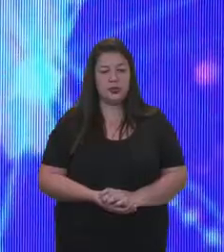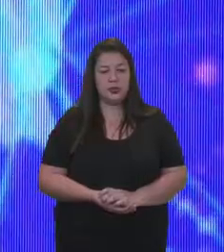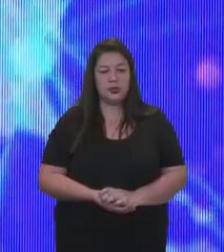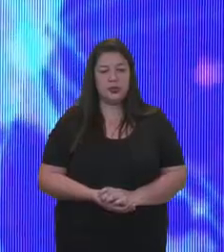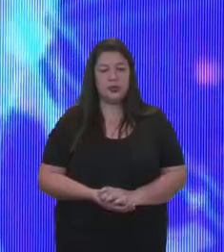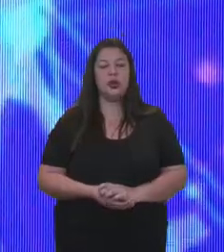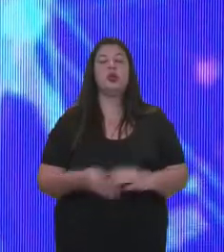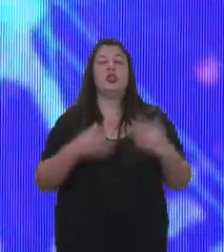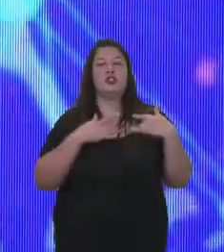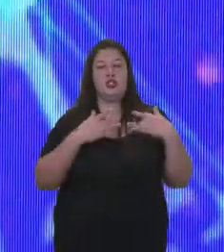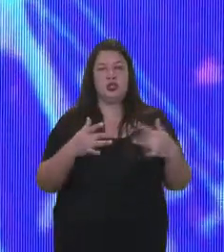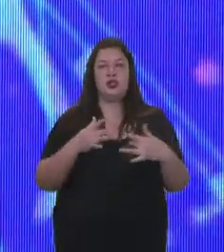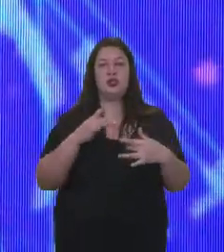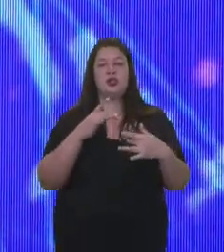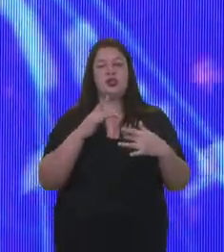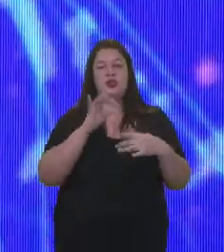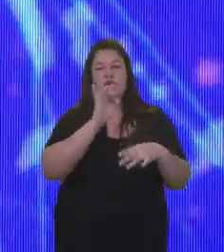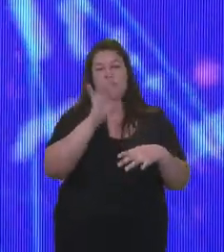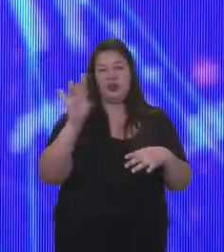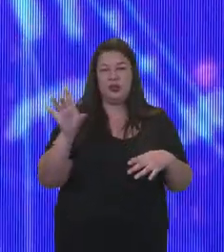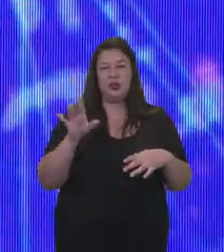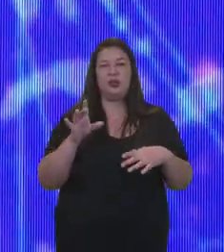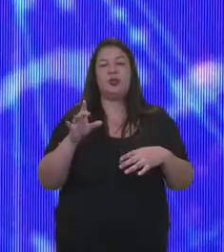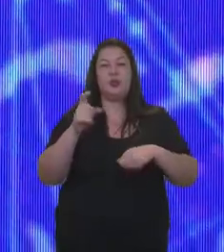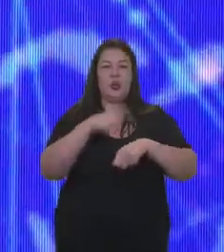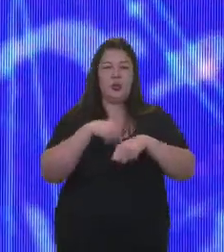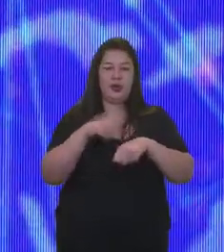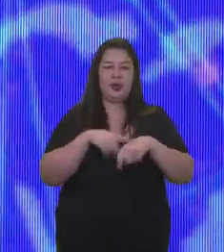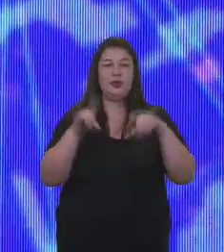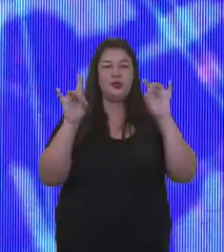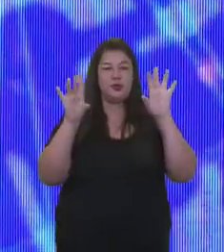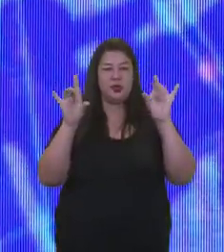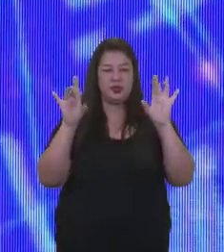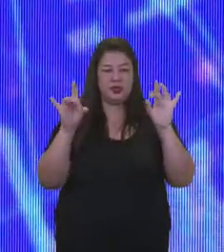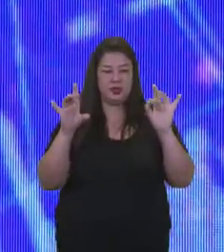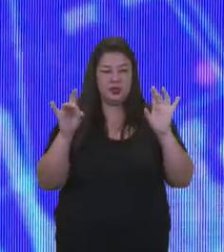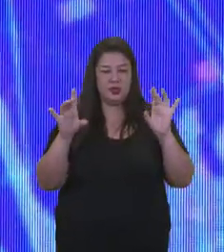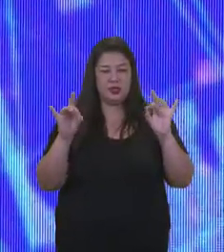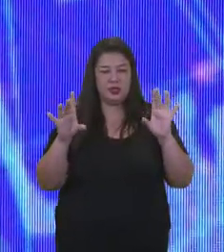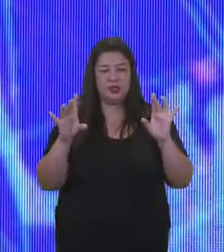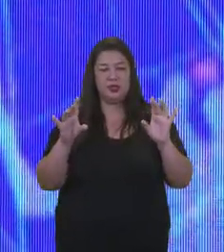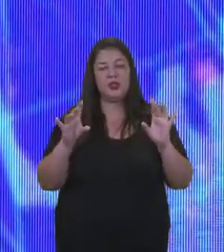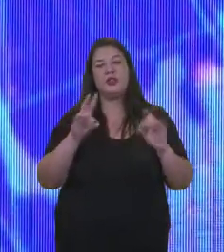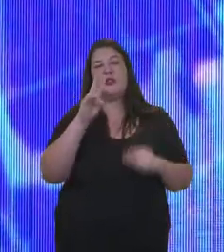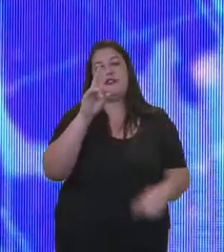welcoming. I would like to dedicate to you a special moment